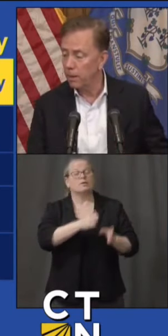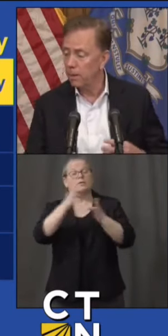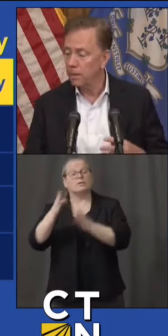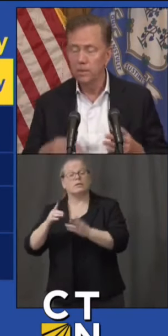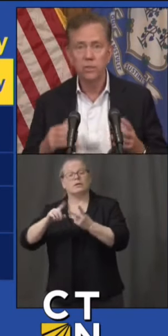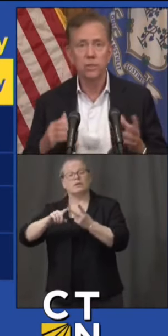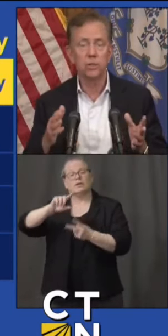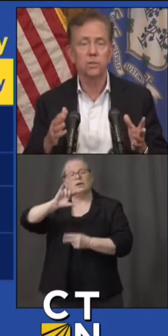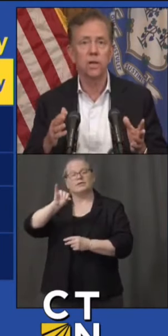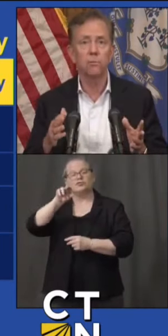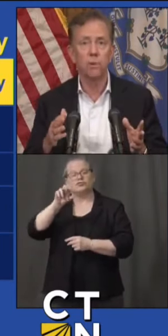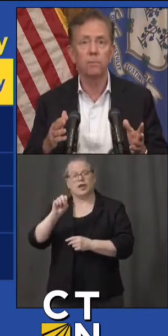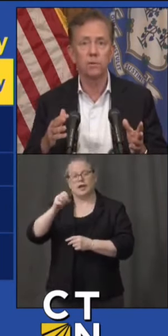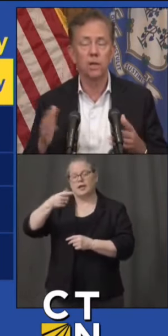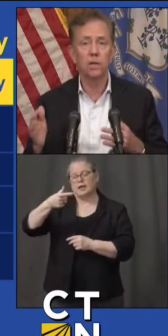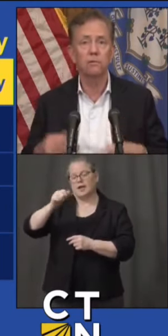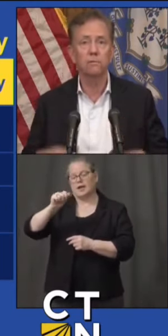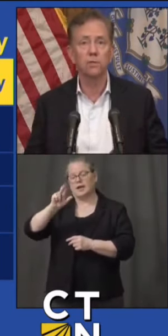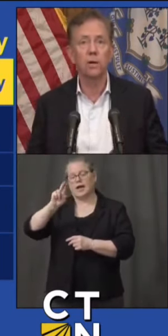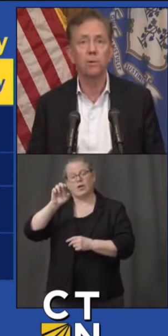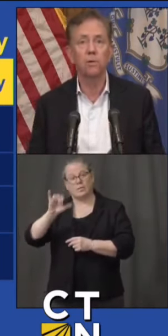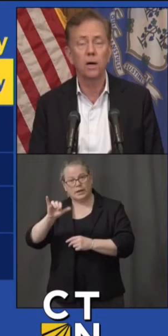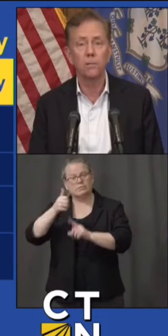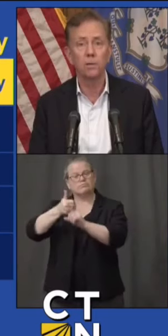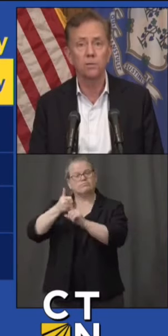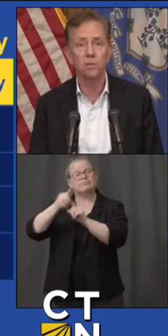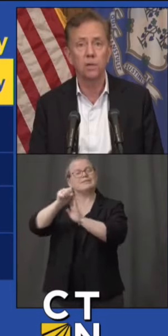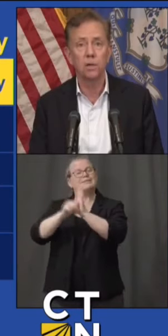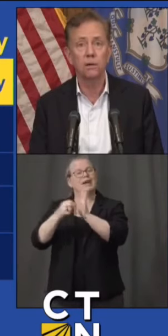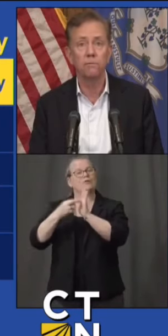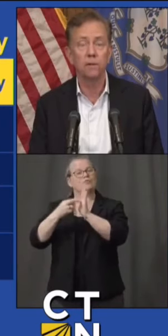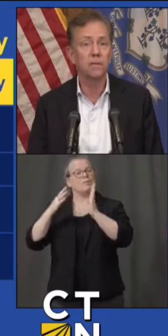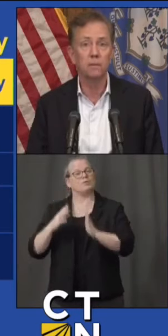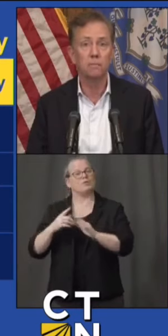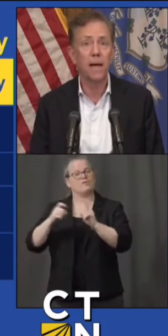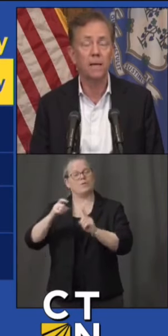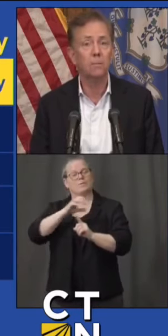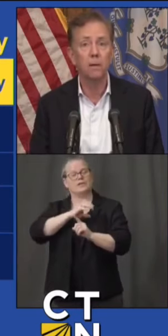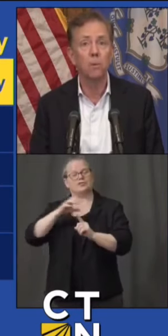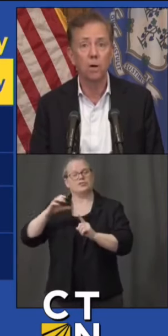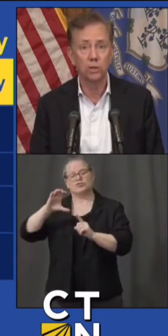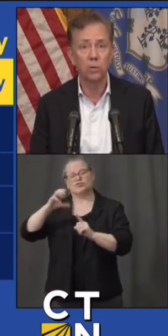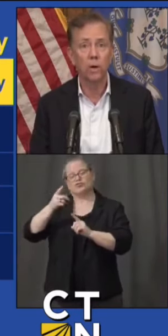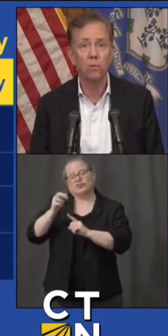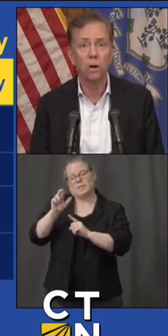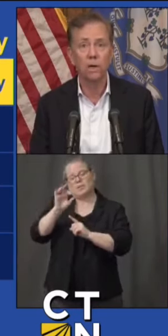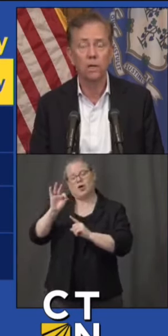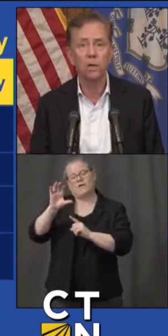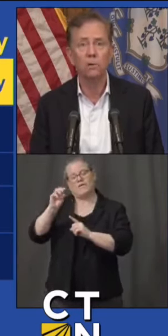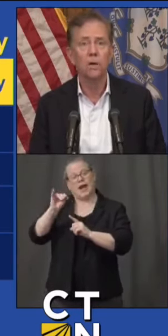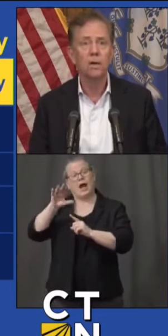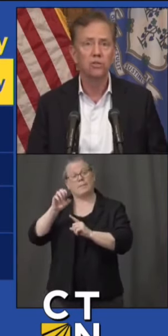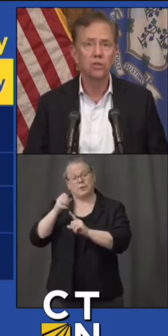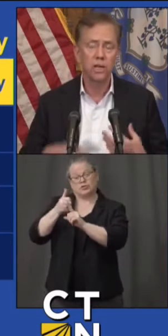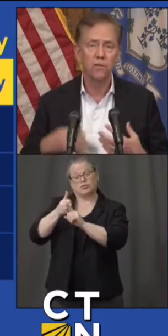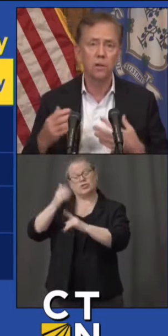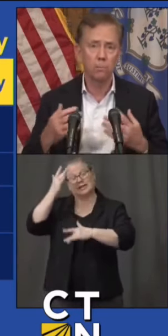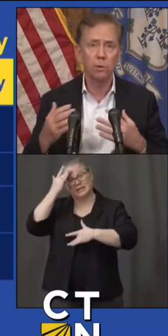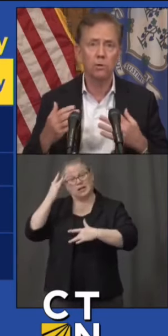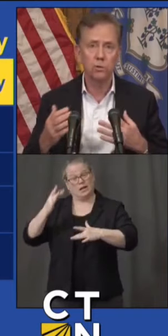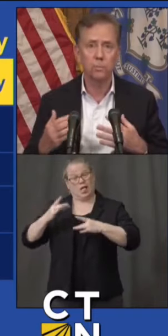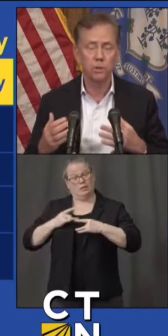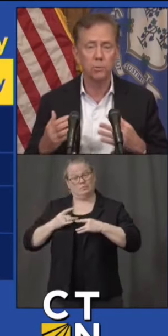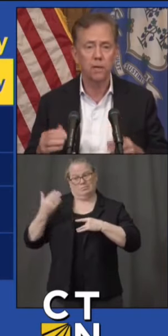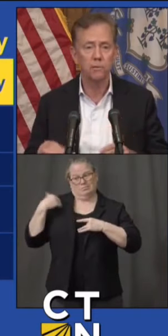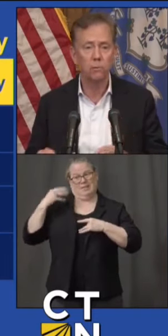Garibay. She's a state representative, Chamber of Commerce, afflicted back in mid-March, quite a while ago, just to give a little